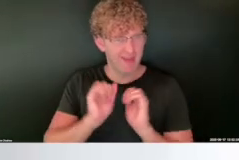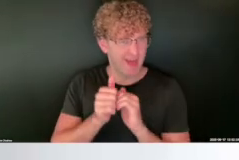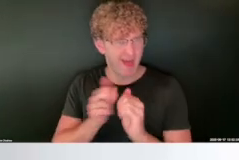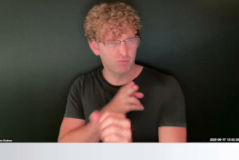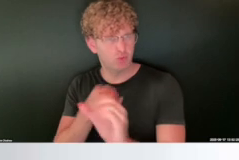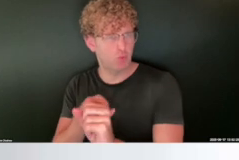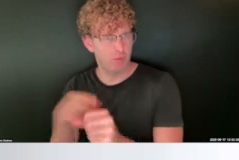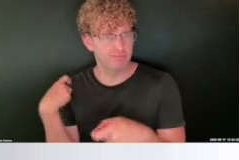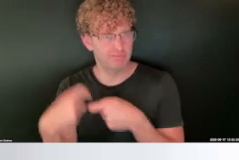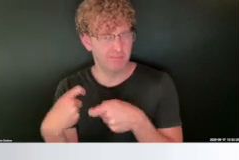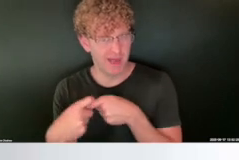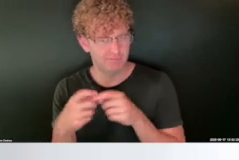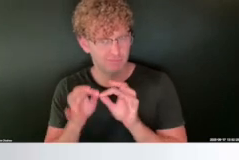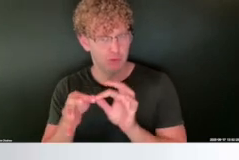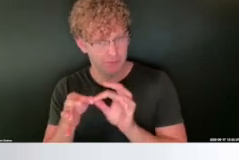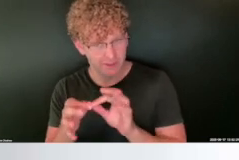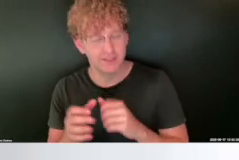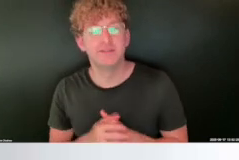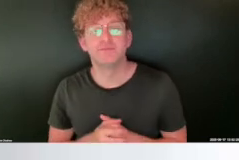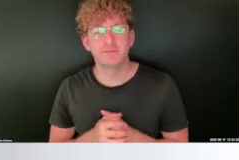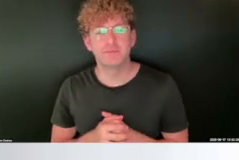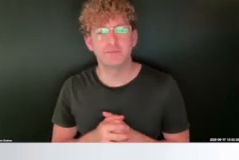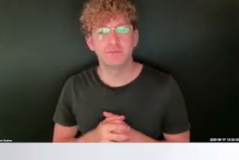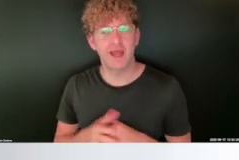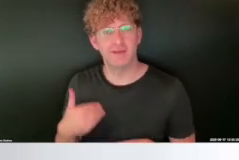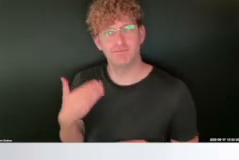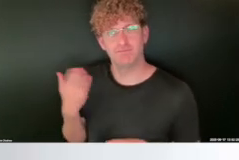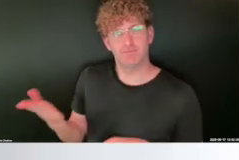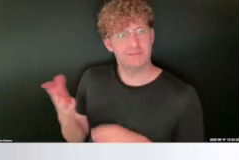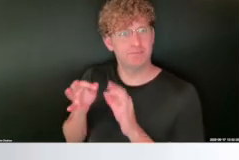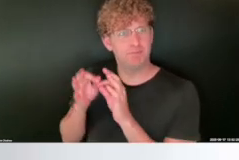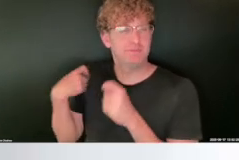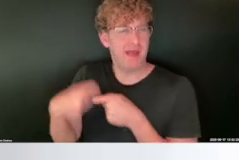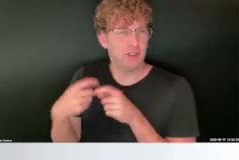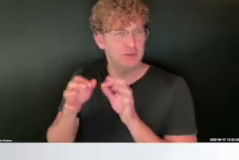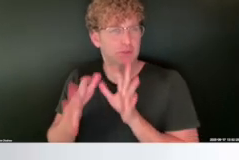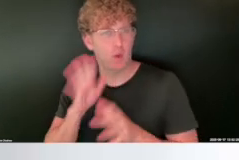English, and then one of our two Spanish interpreters will read them in Spanish.